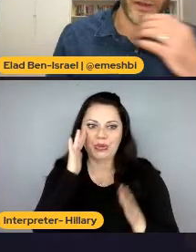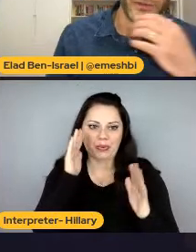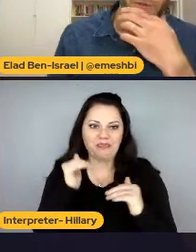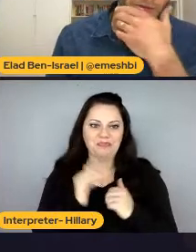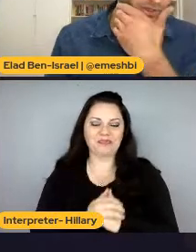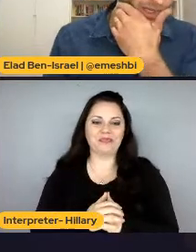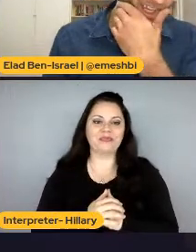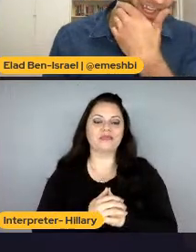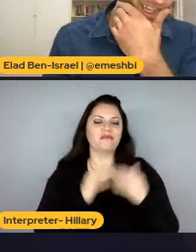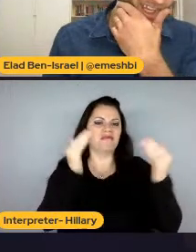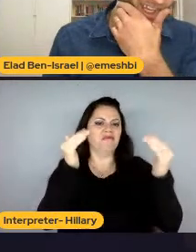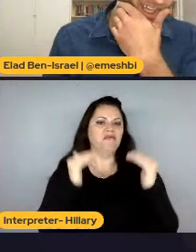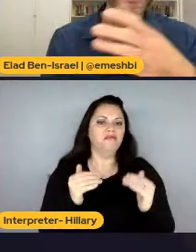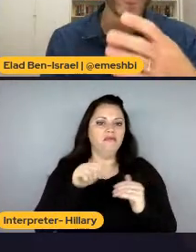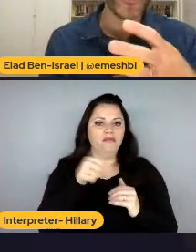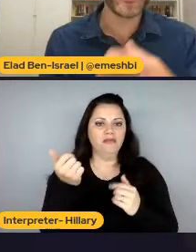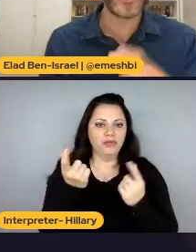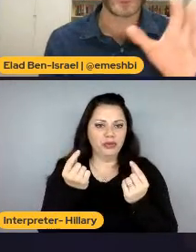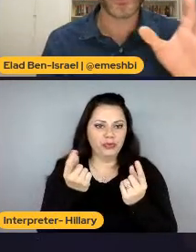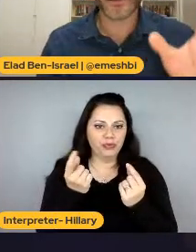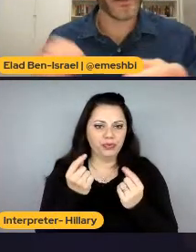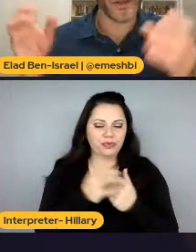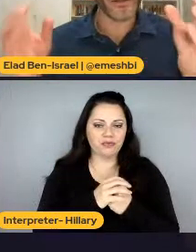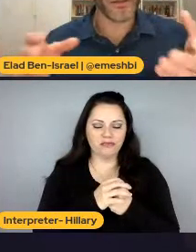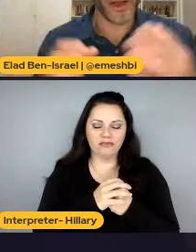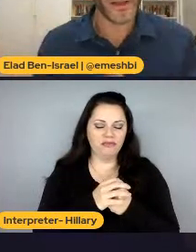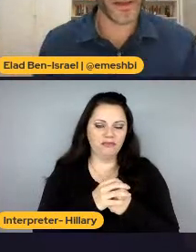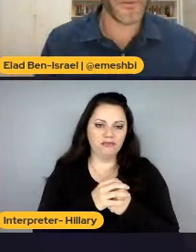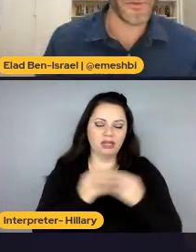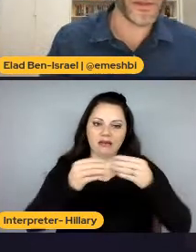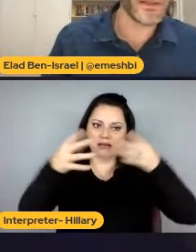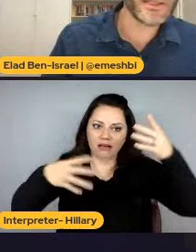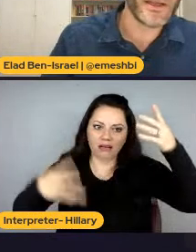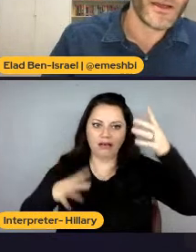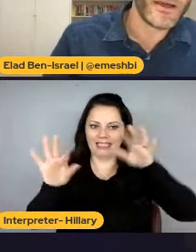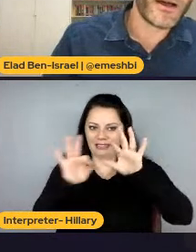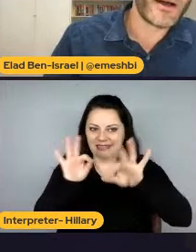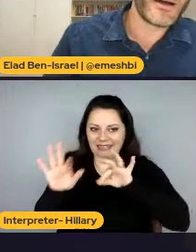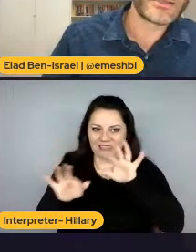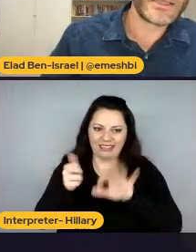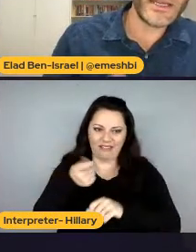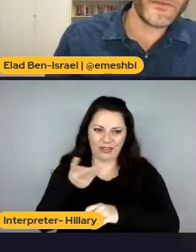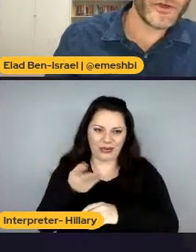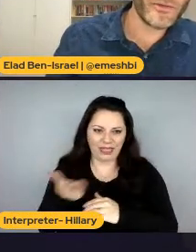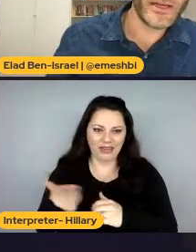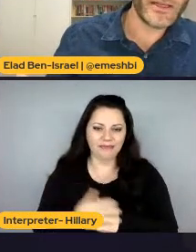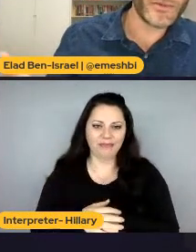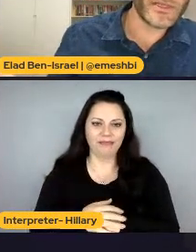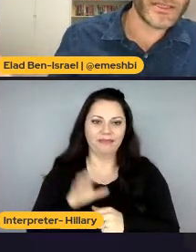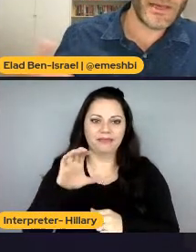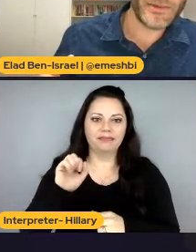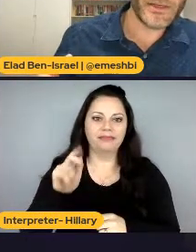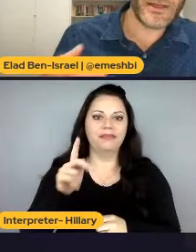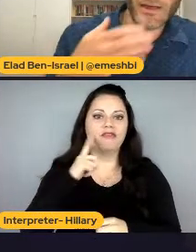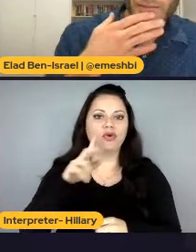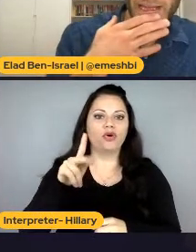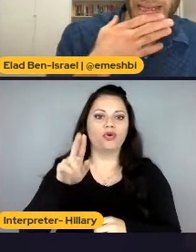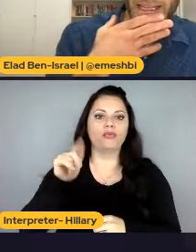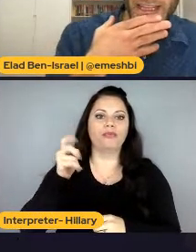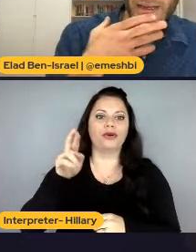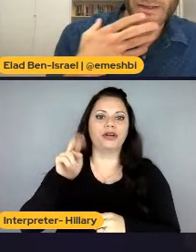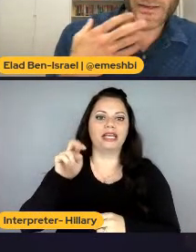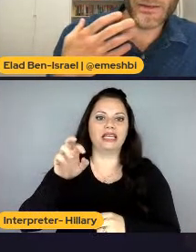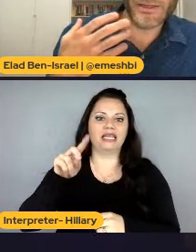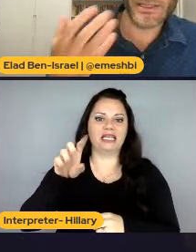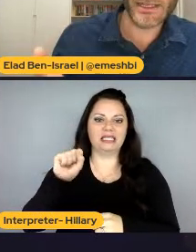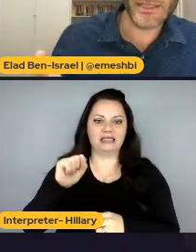Other stuff we've been doing, and there's tons more. I just thought to highlight a few things. CDK for Kubernetes was accepted at the beginning